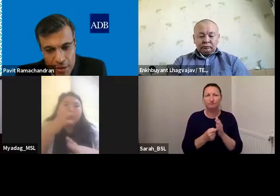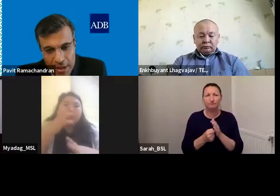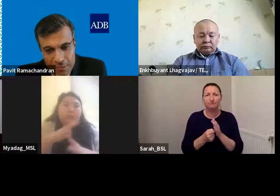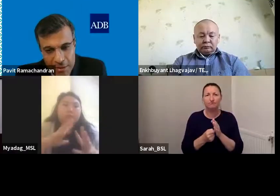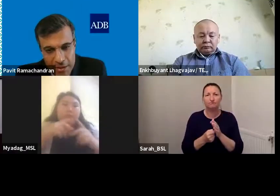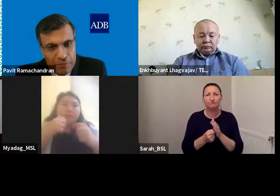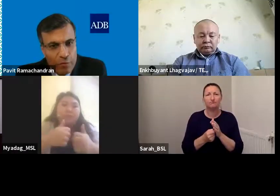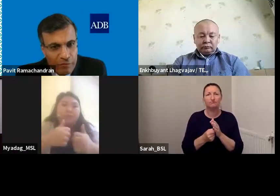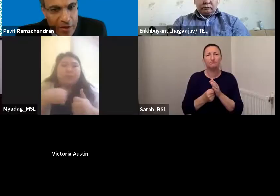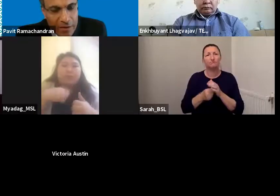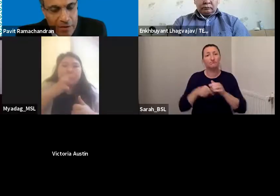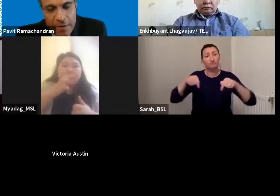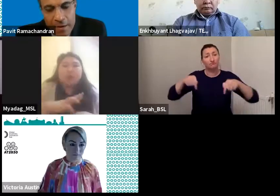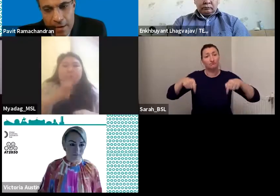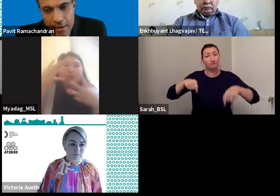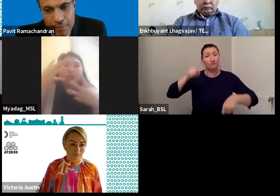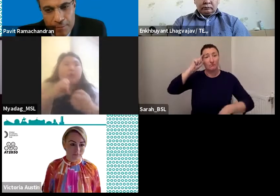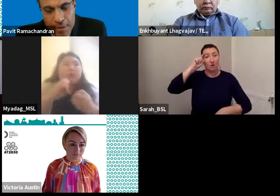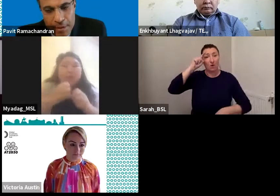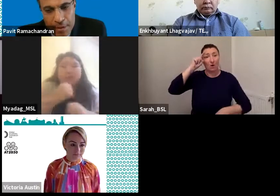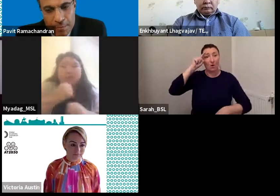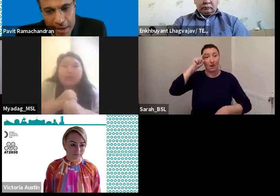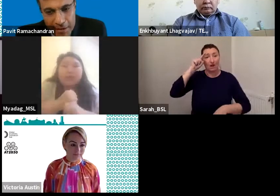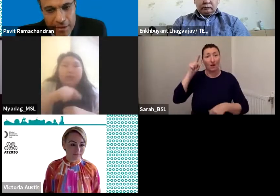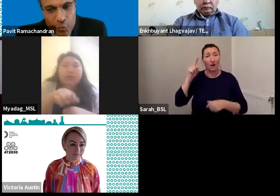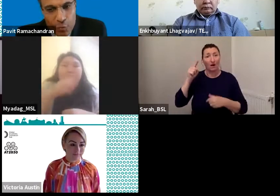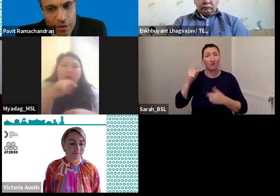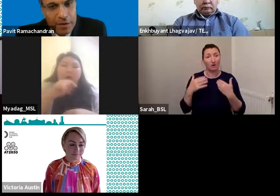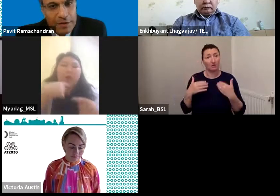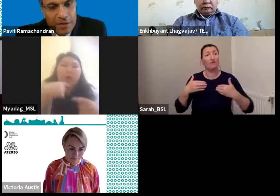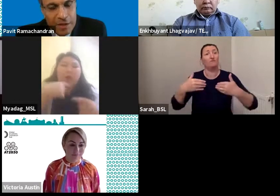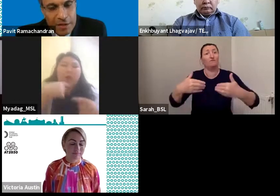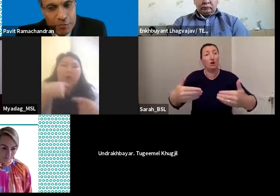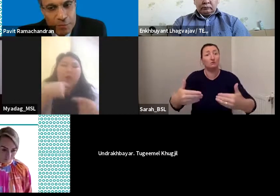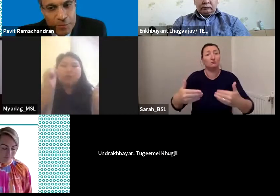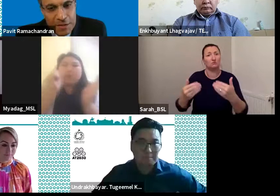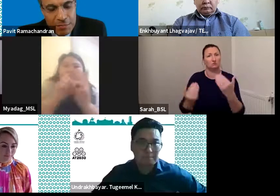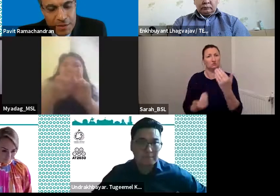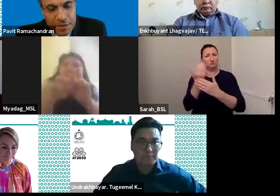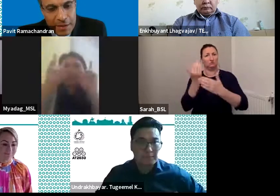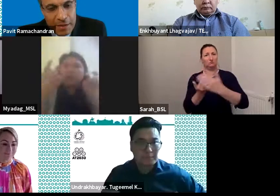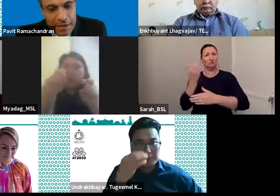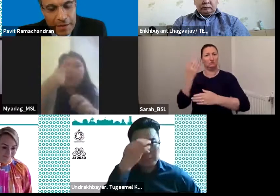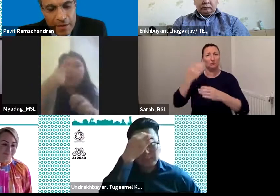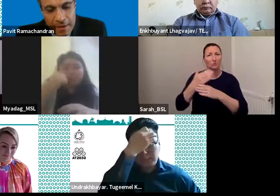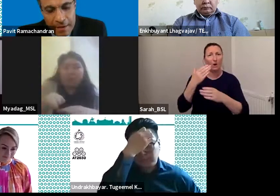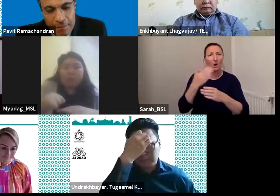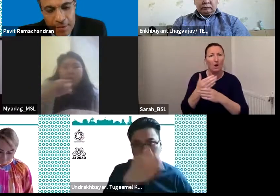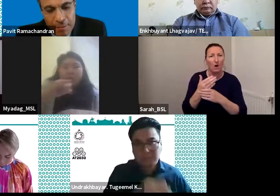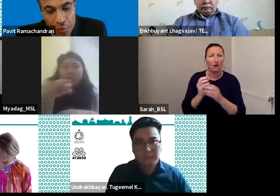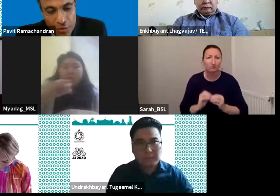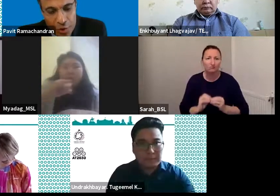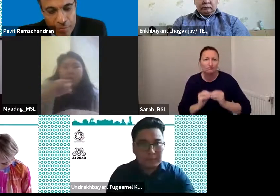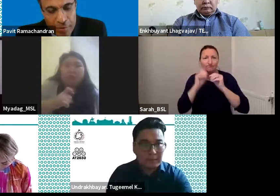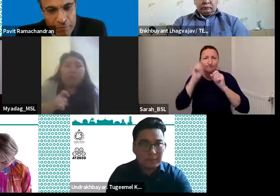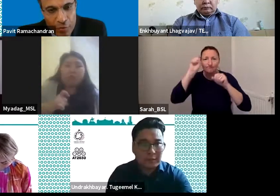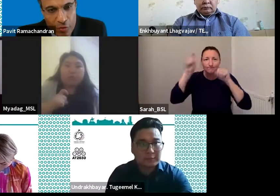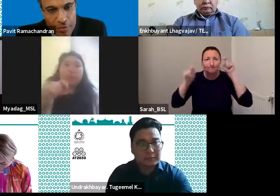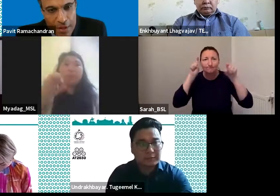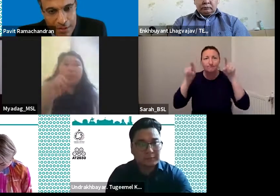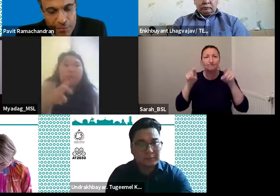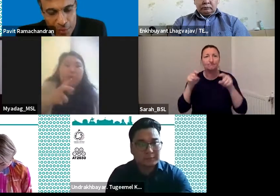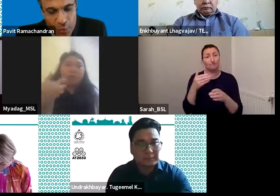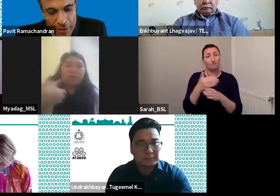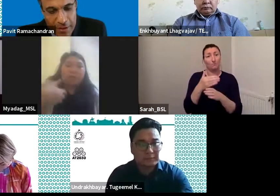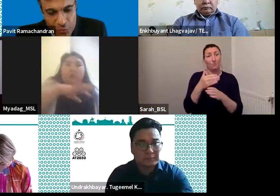in Mongolia has been at the forefront in pioneering work in this regard. So this is a particularly important topic